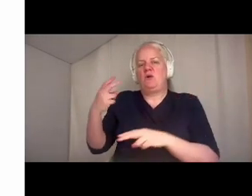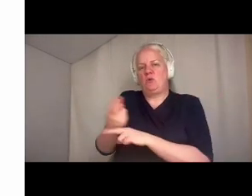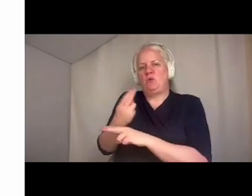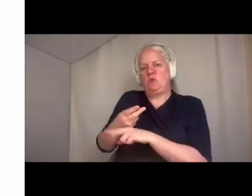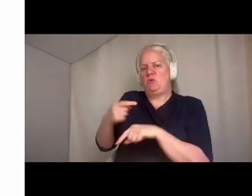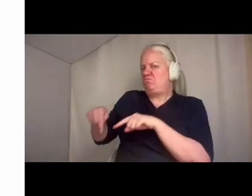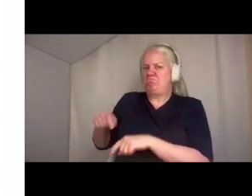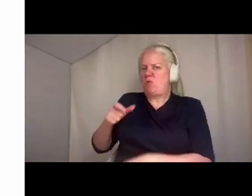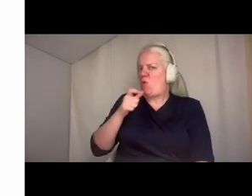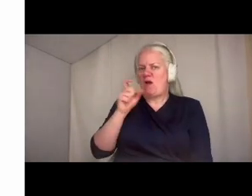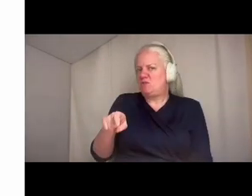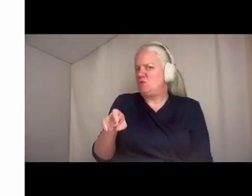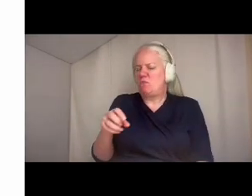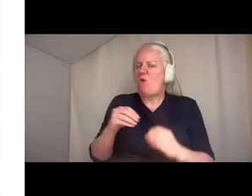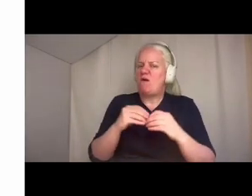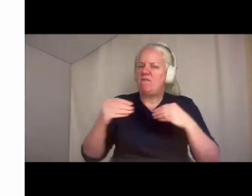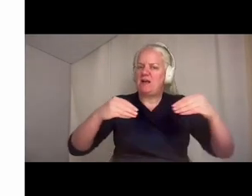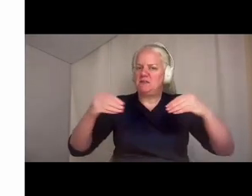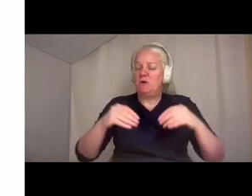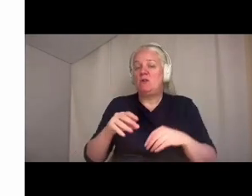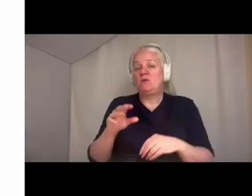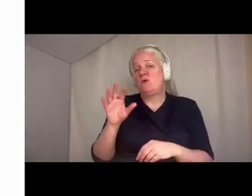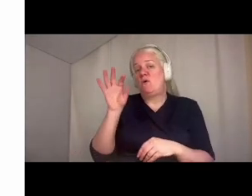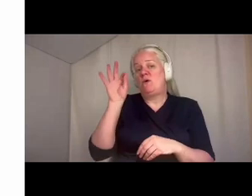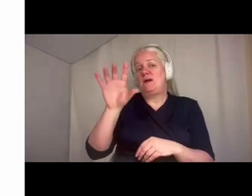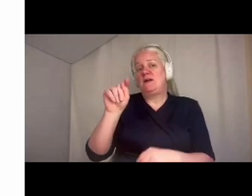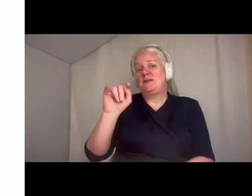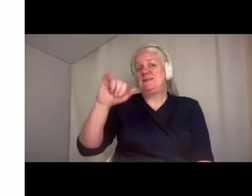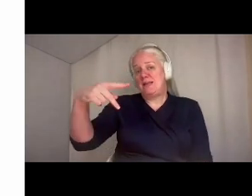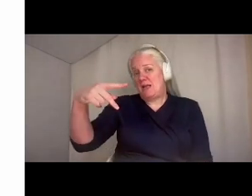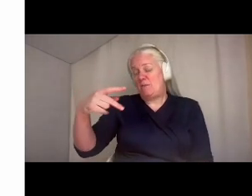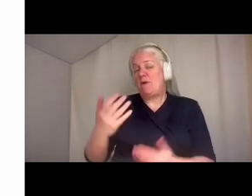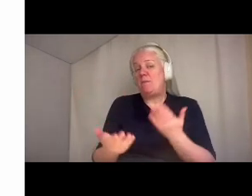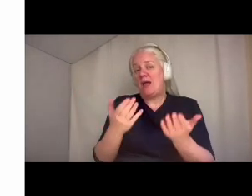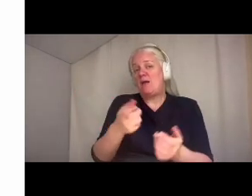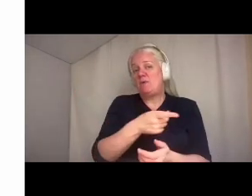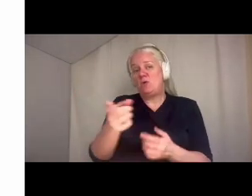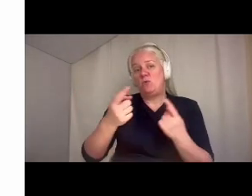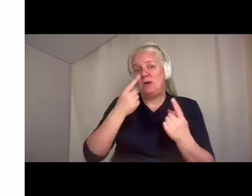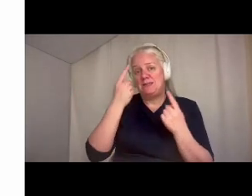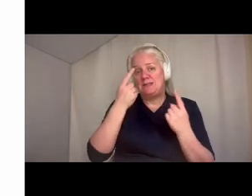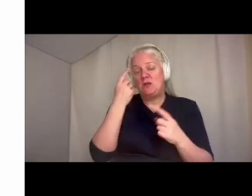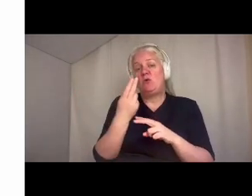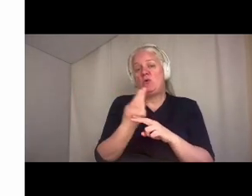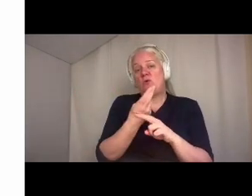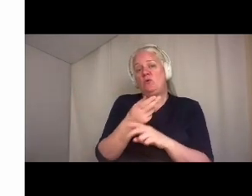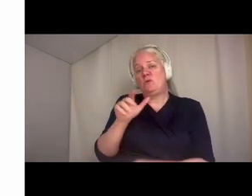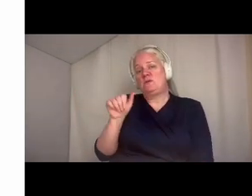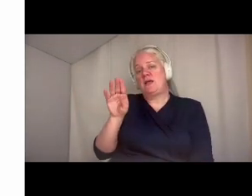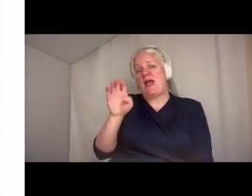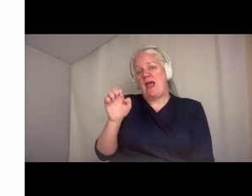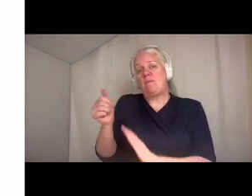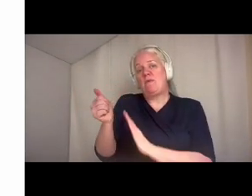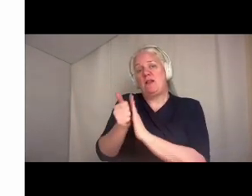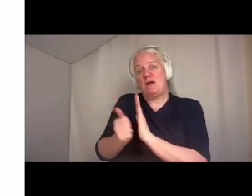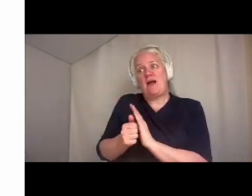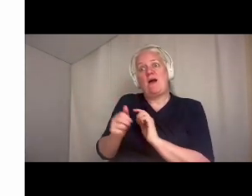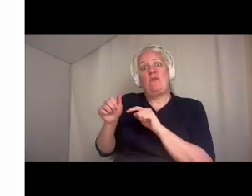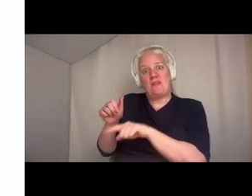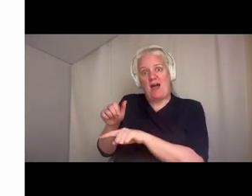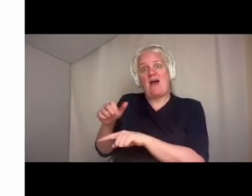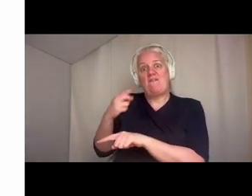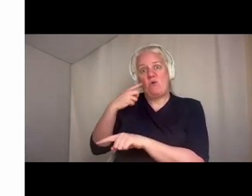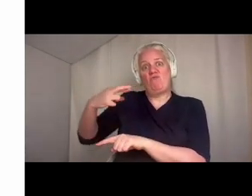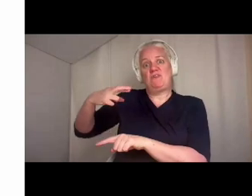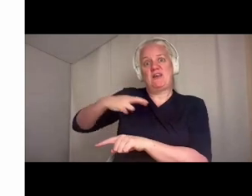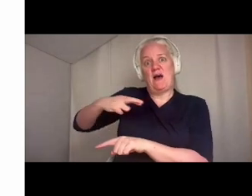for some account owners is that you may want to consider using your ABLE account as a retirement account